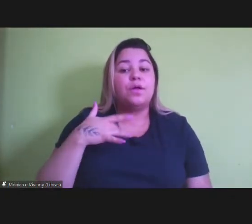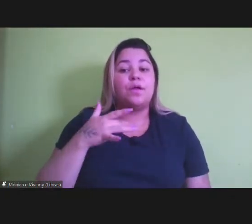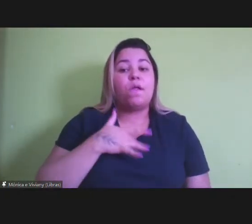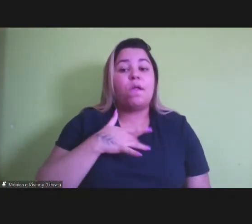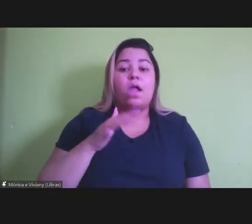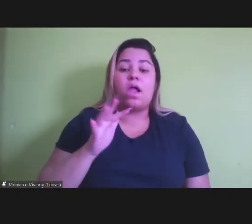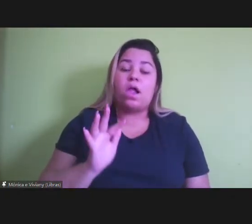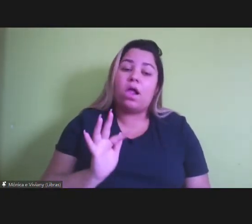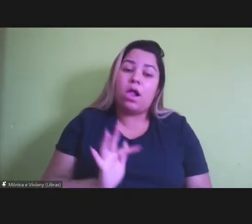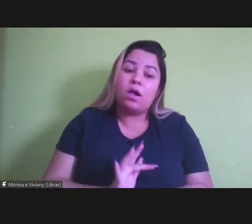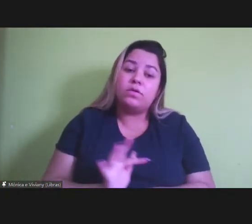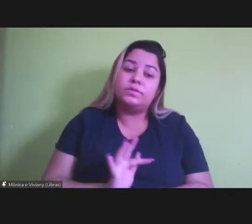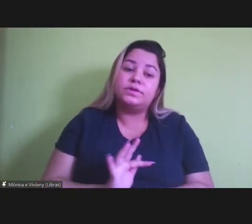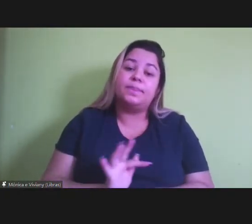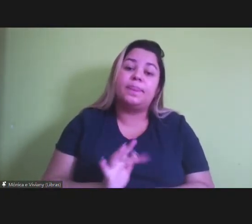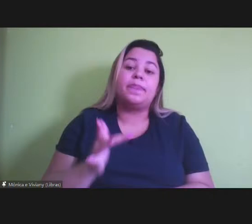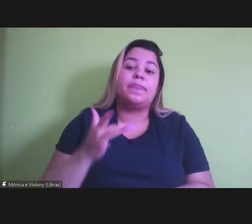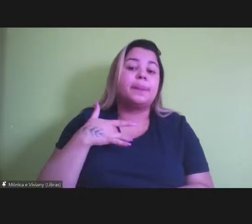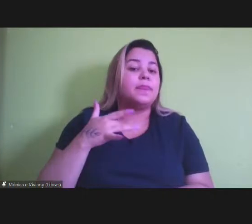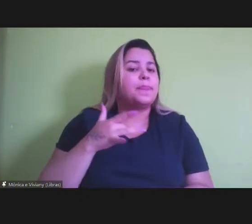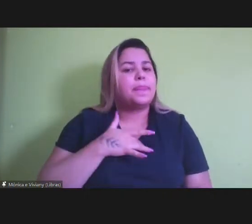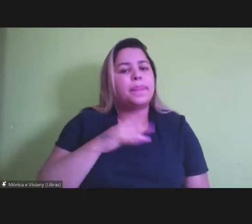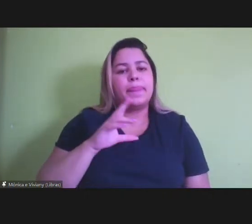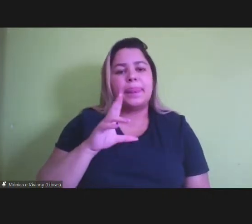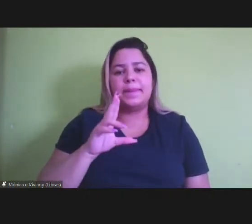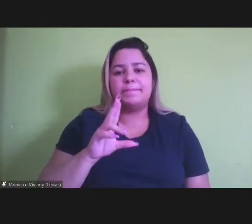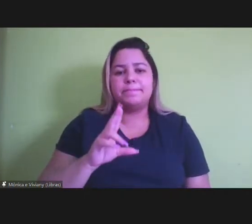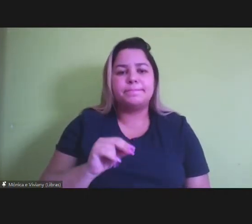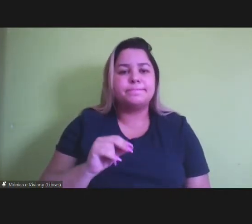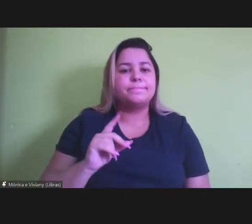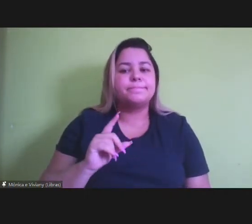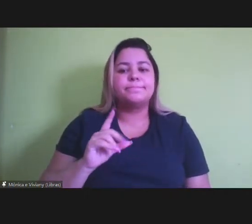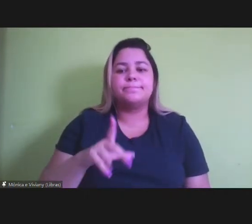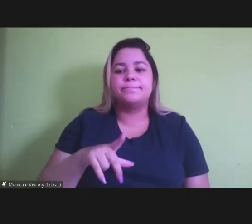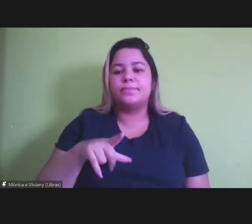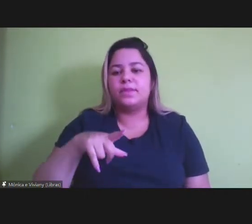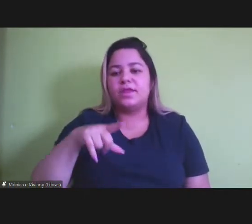health. So the education in the area of health is not something